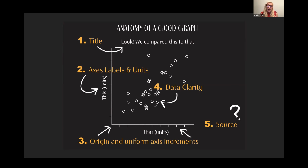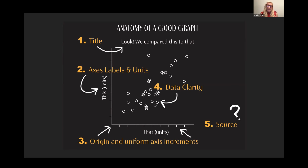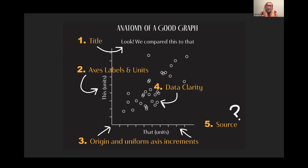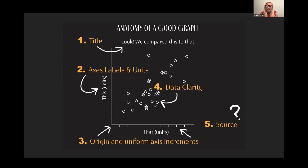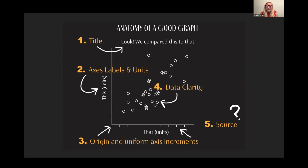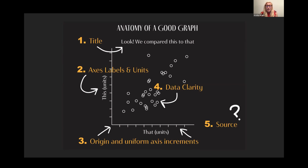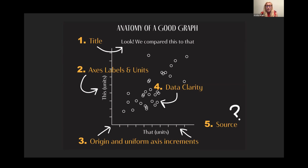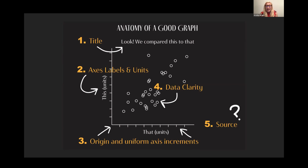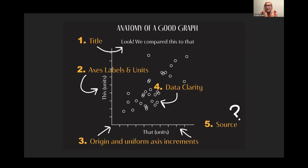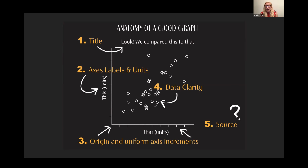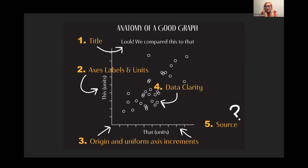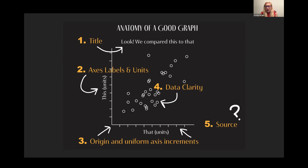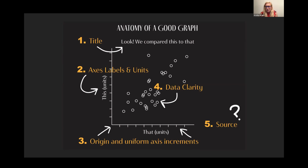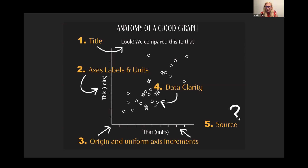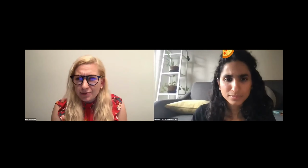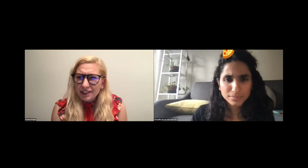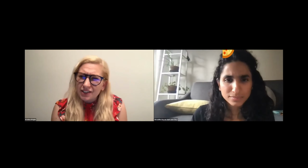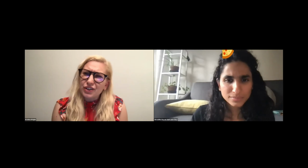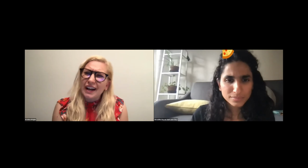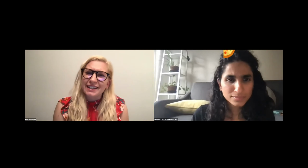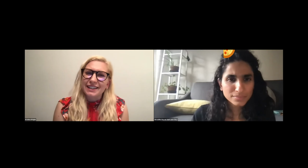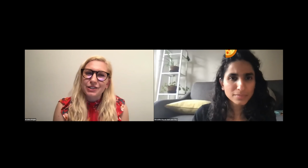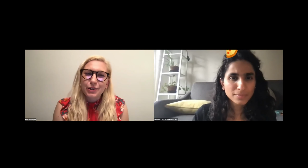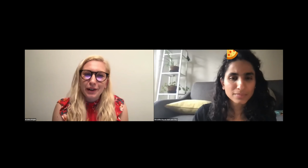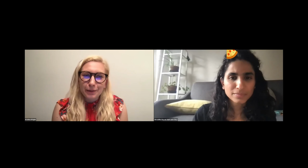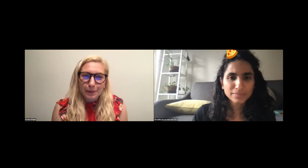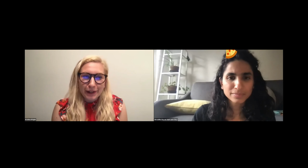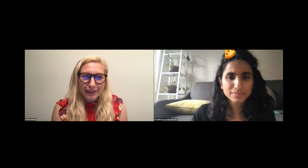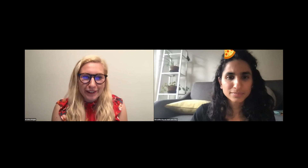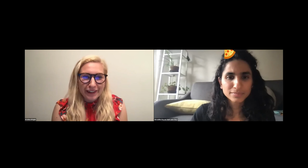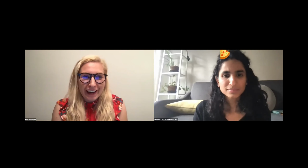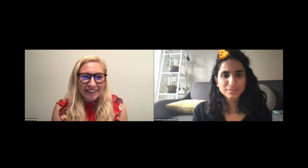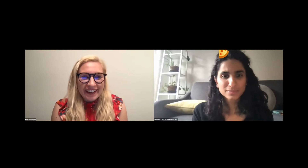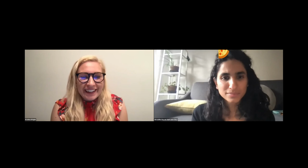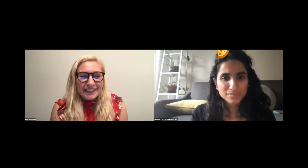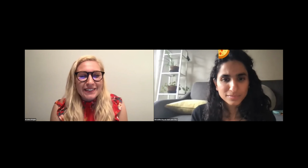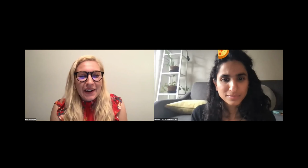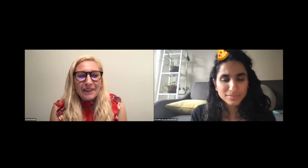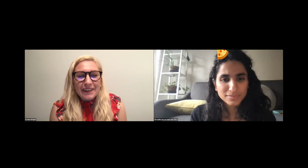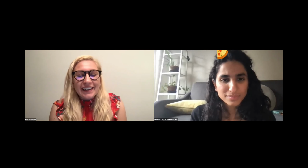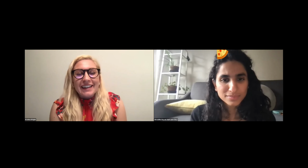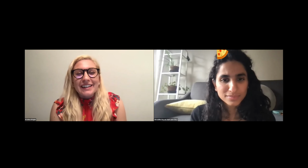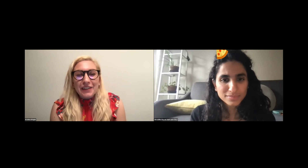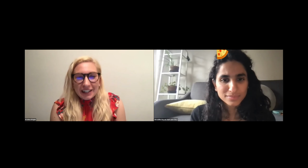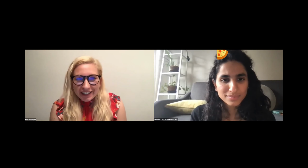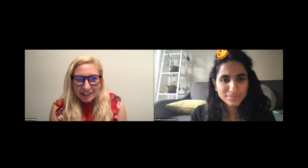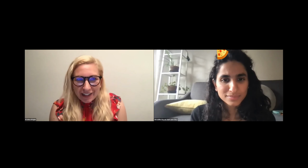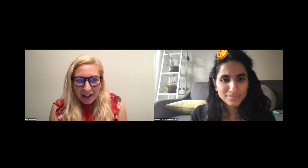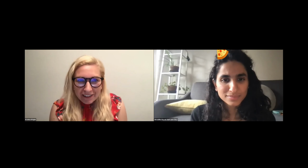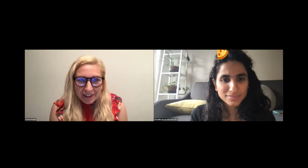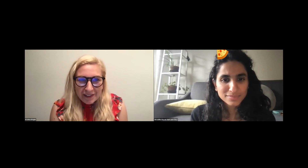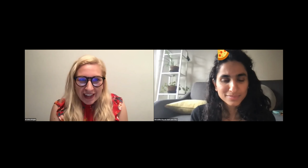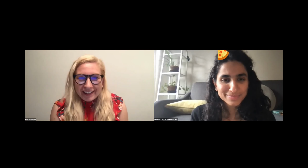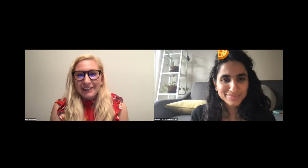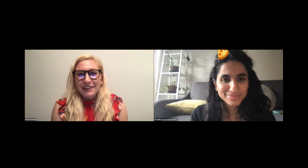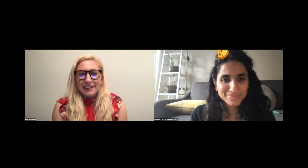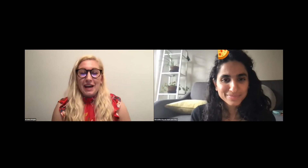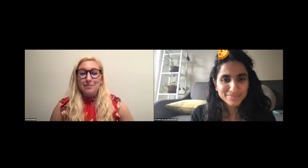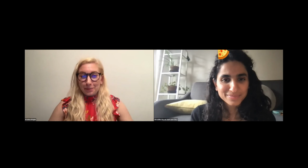last graph, and the red up top was really distracting and took away from the point of the graph. So congratulations to all of